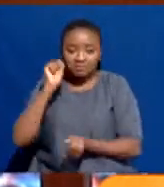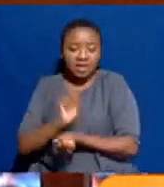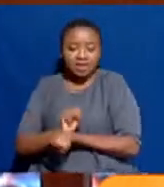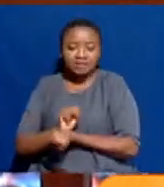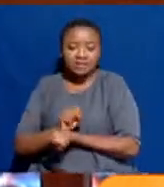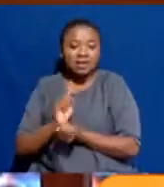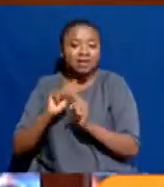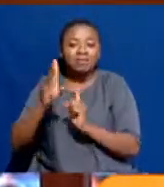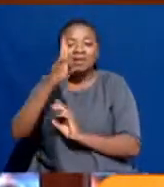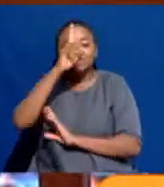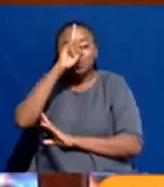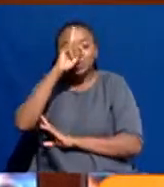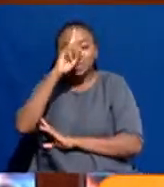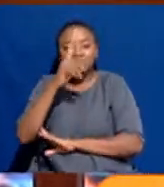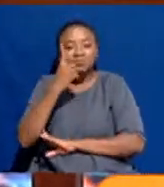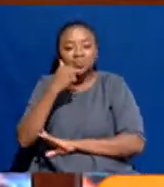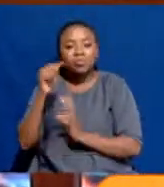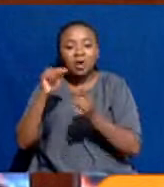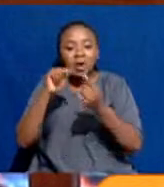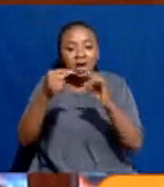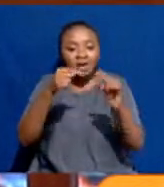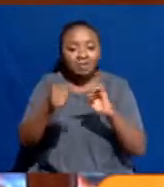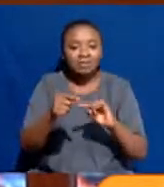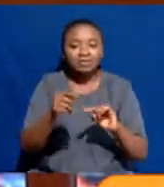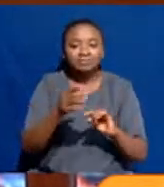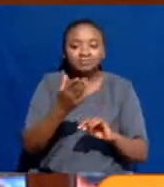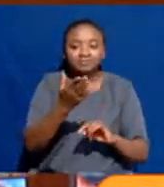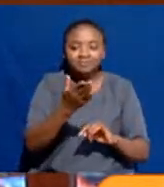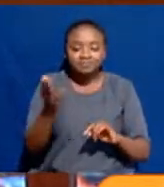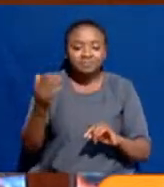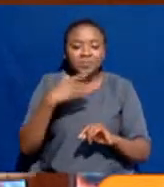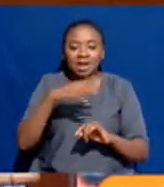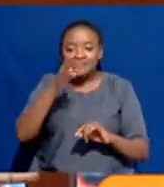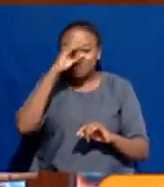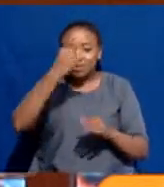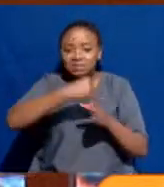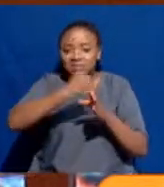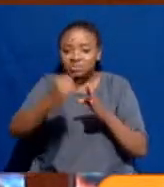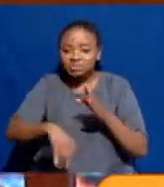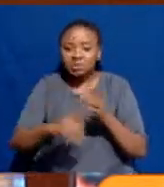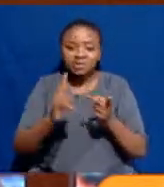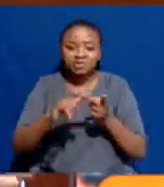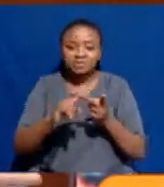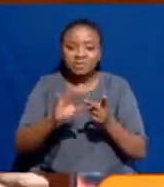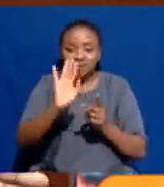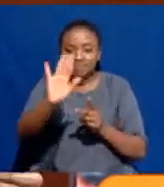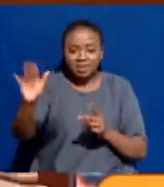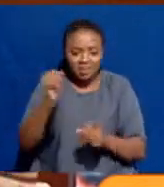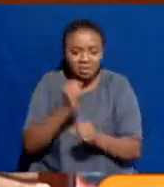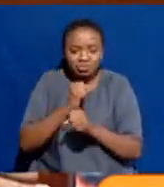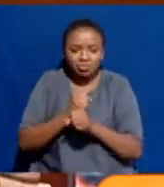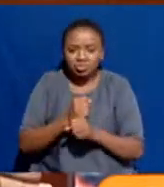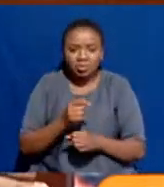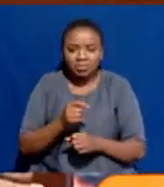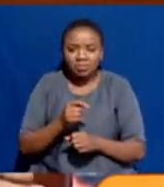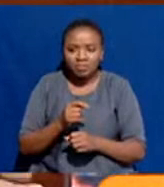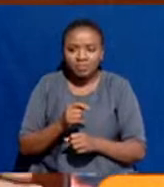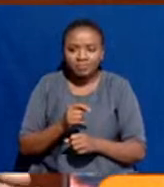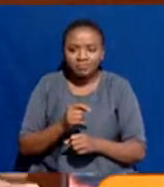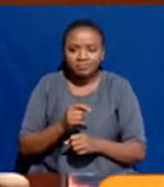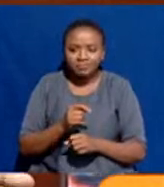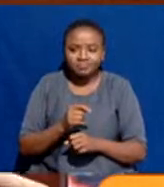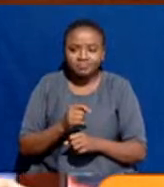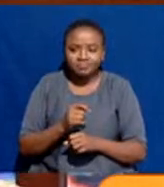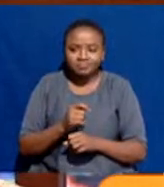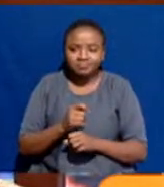For the police officer who are injured, they have a police insurance, they have a cover, and that's their job. A police officer wakes up to go